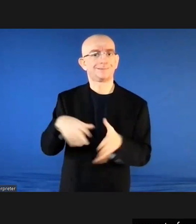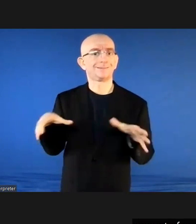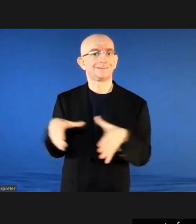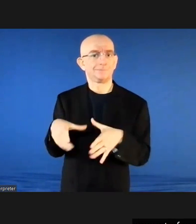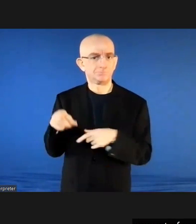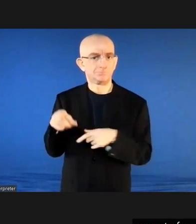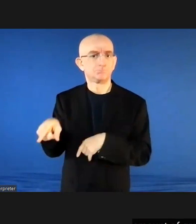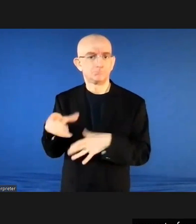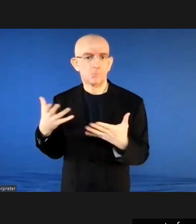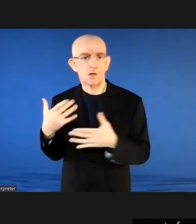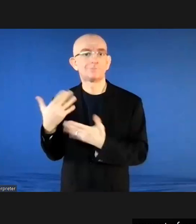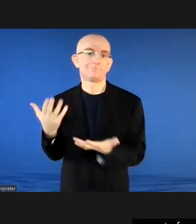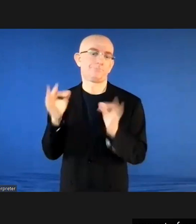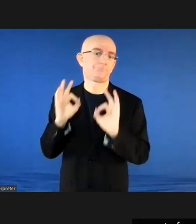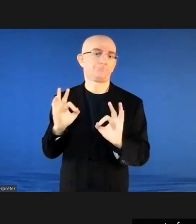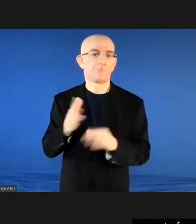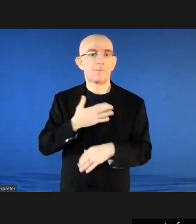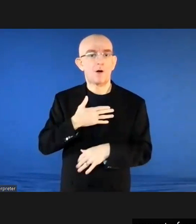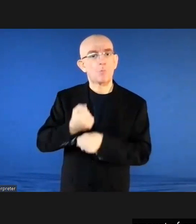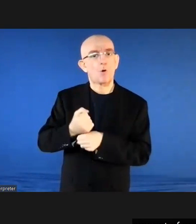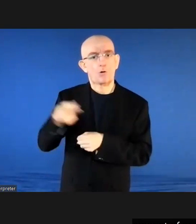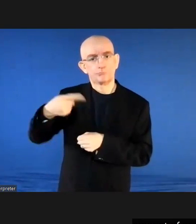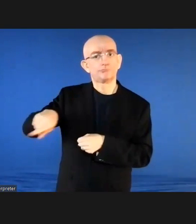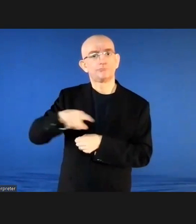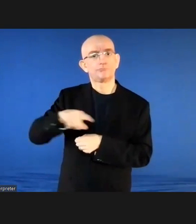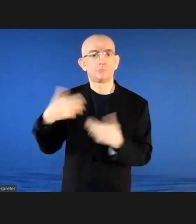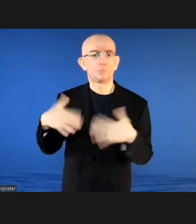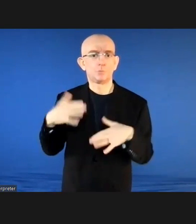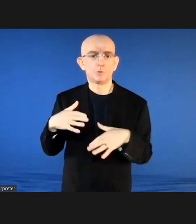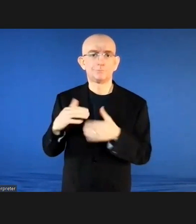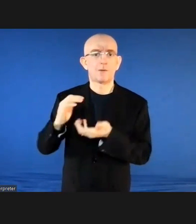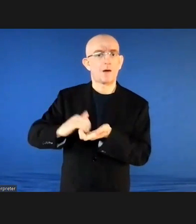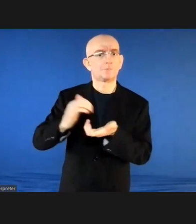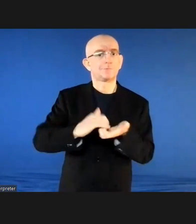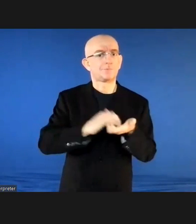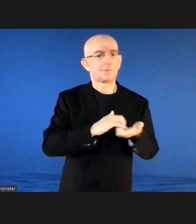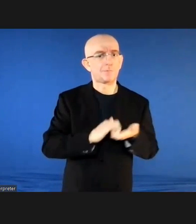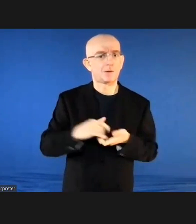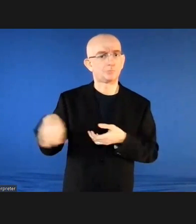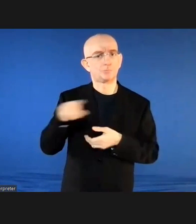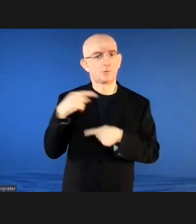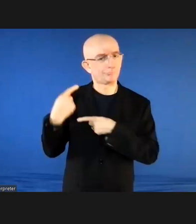that we work with all the time. And I'm really, really proud of what we've managed to achieve